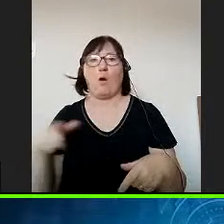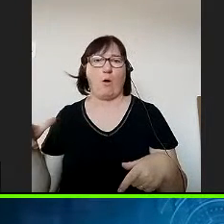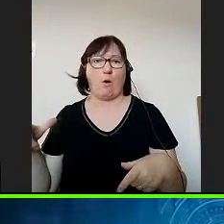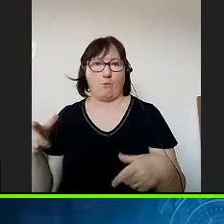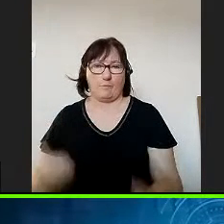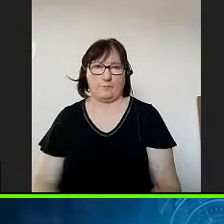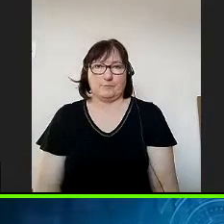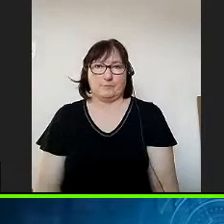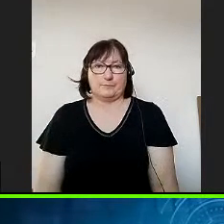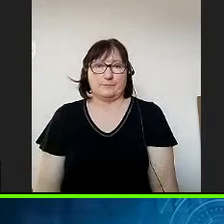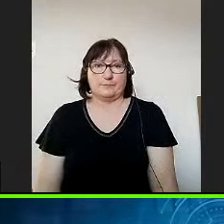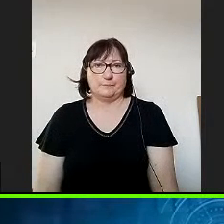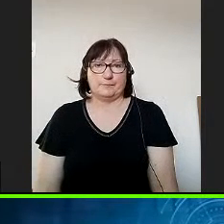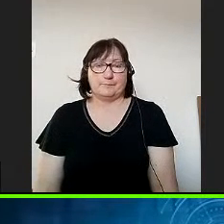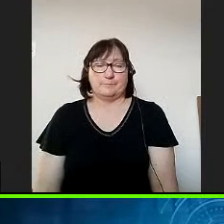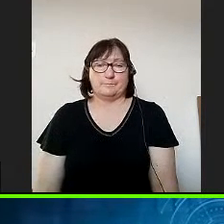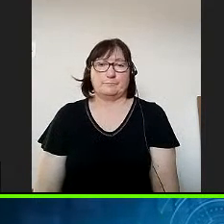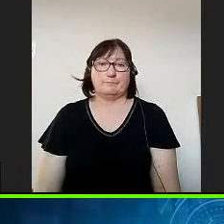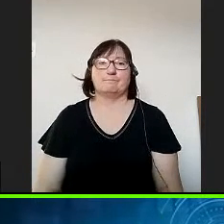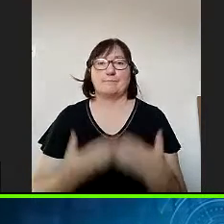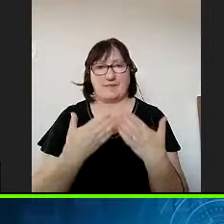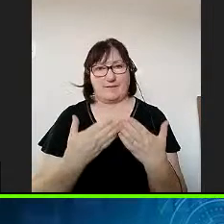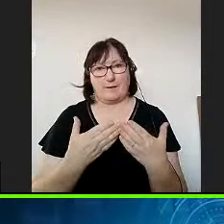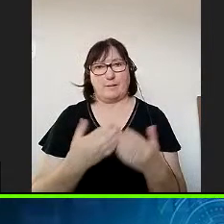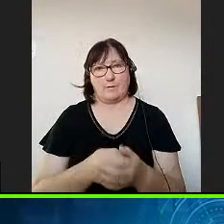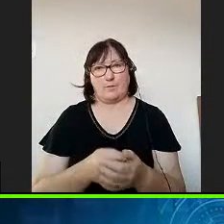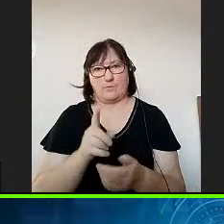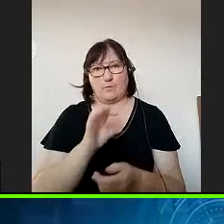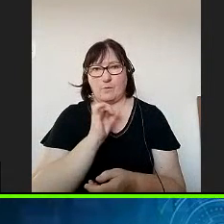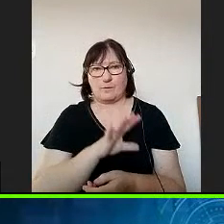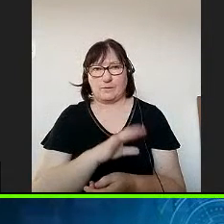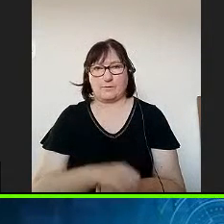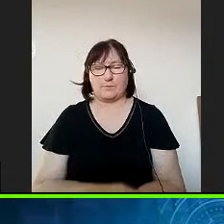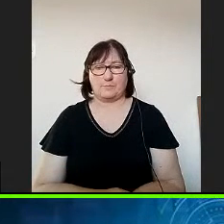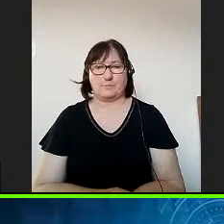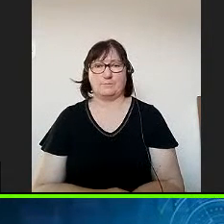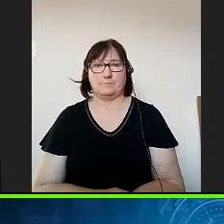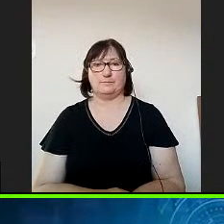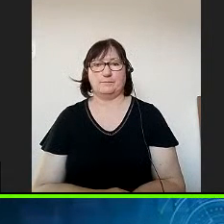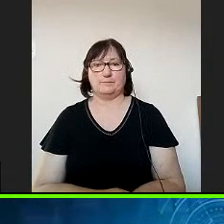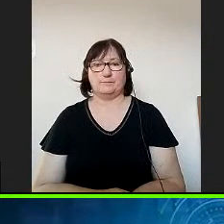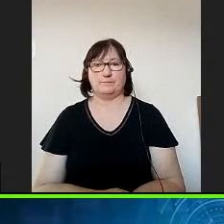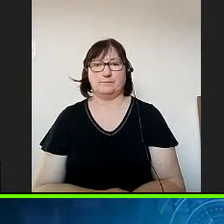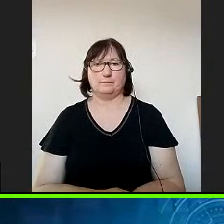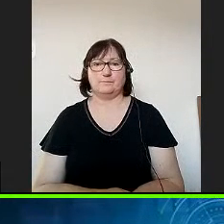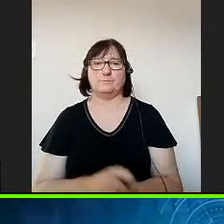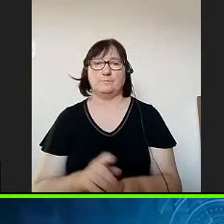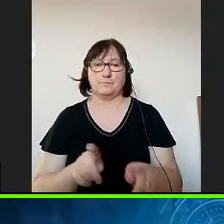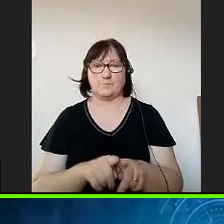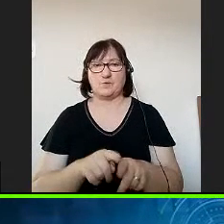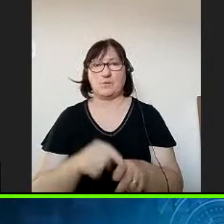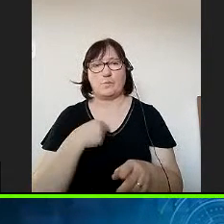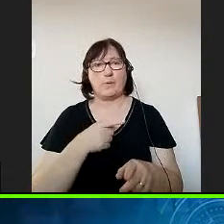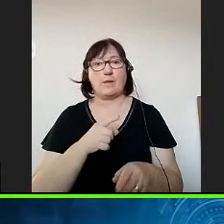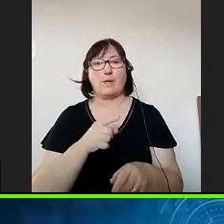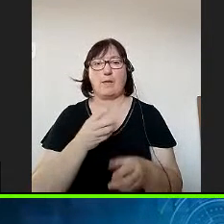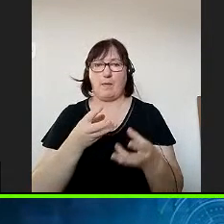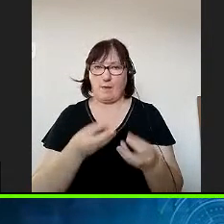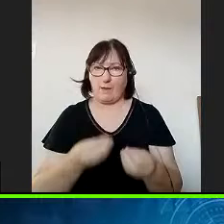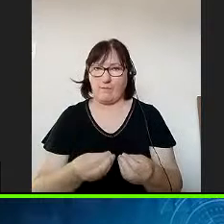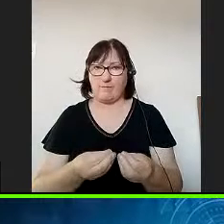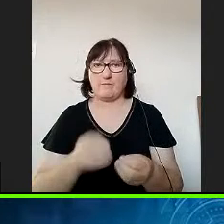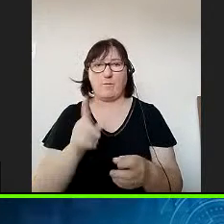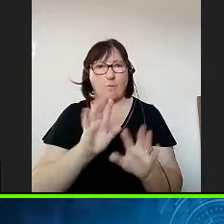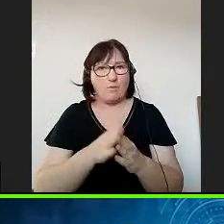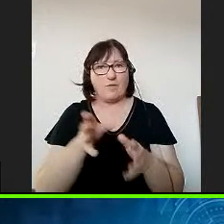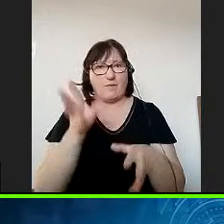you so much for clarifying that, Lufuno. And also just to indicate that we do have the information on our webpage that